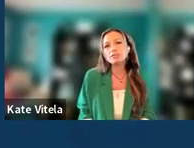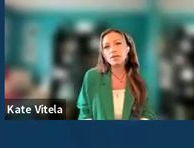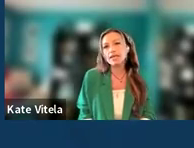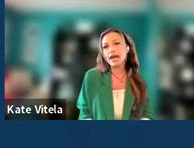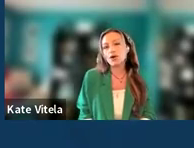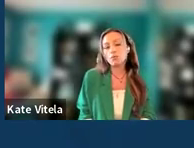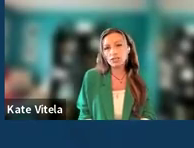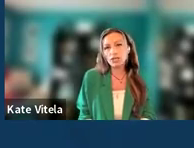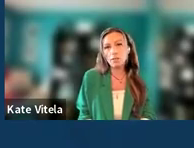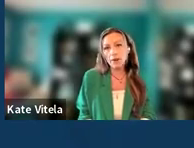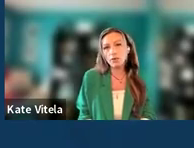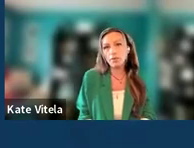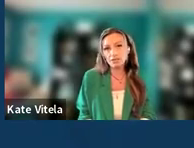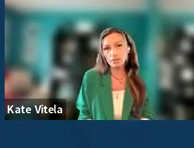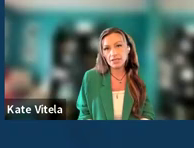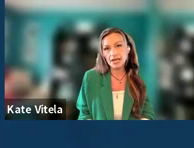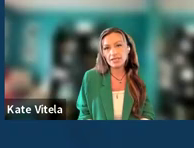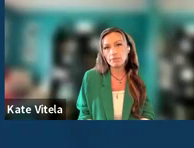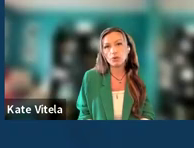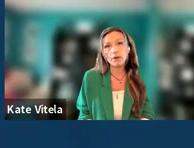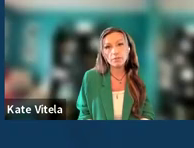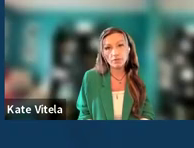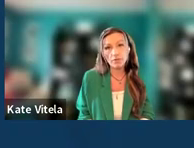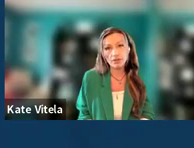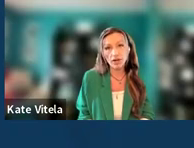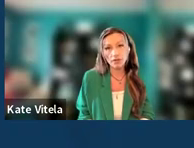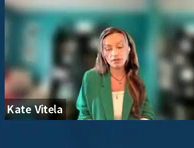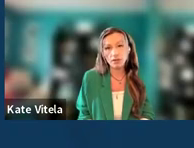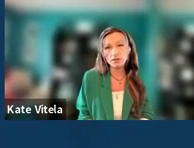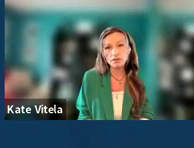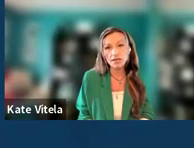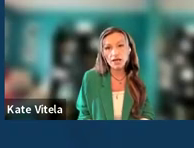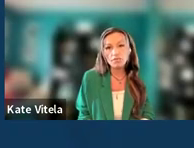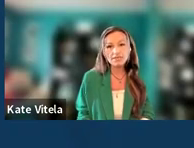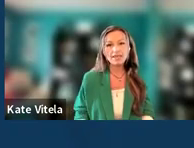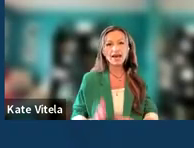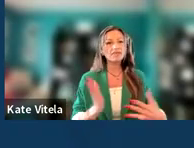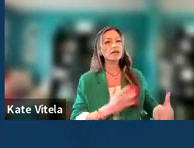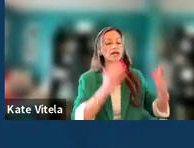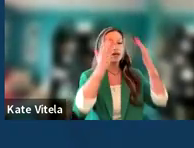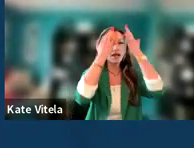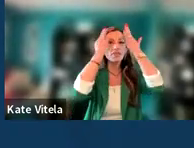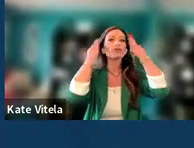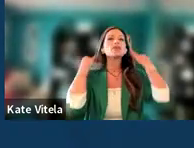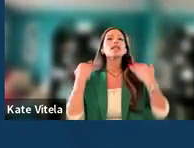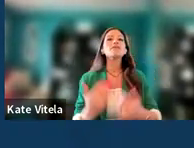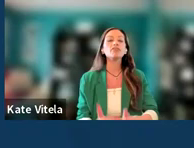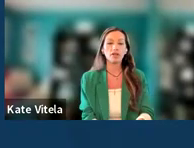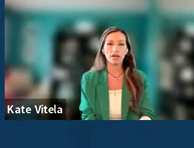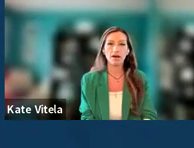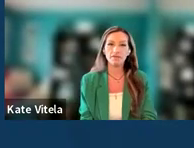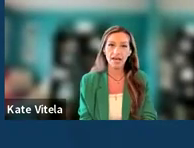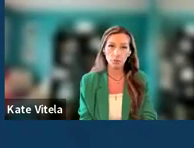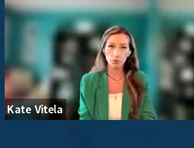really speaking out much about my suicide attempt or my mental health struggles, because that felt like another